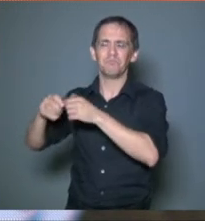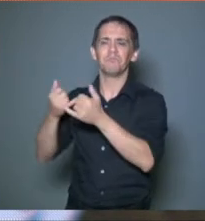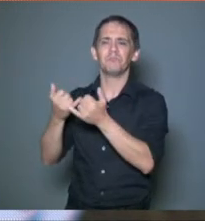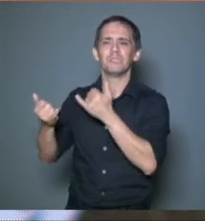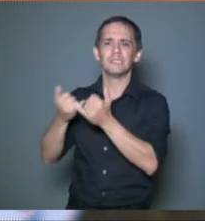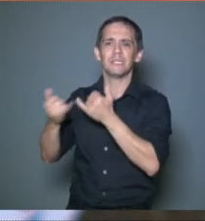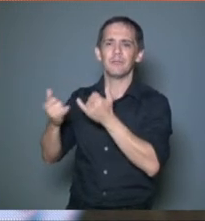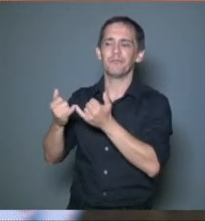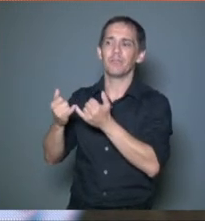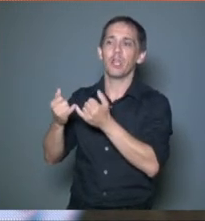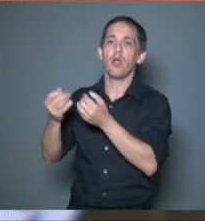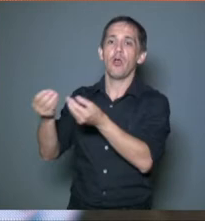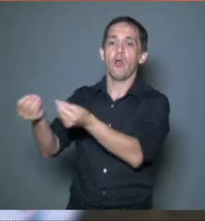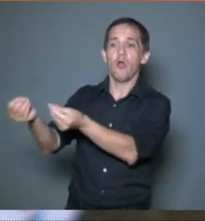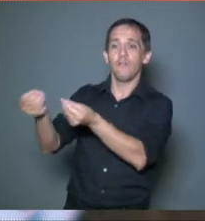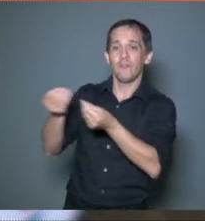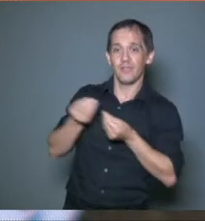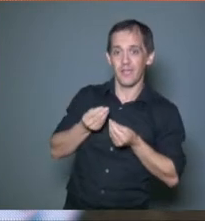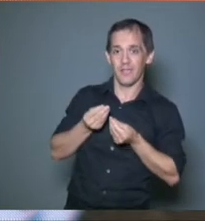The big discussion is,